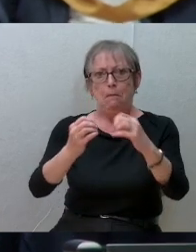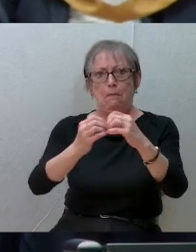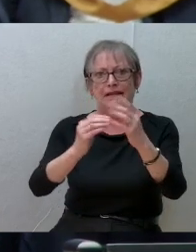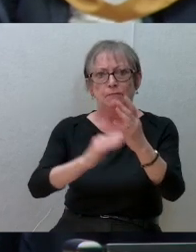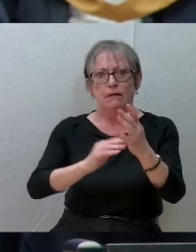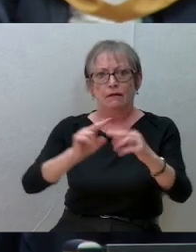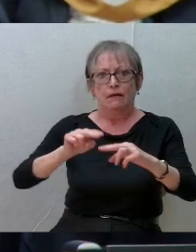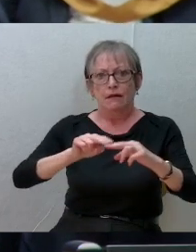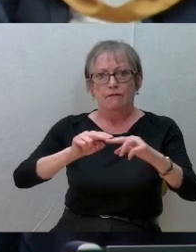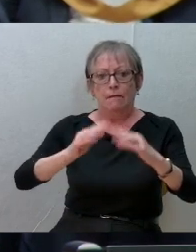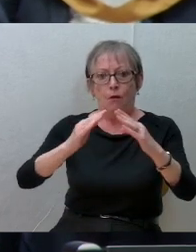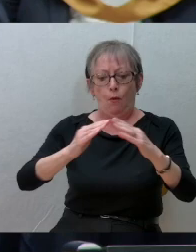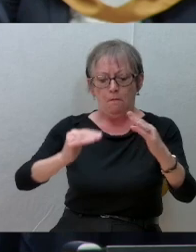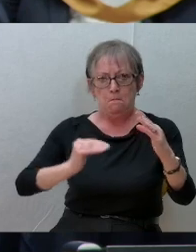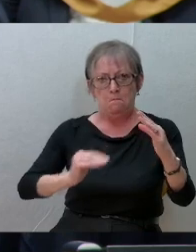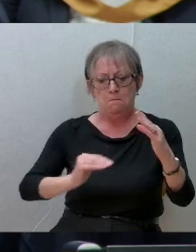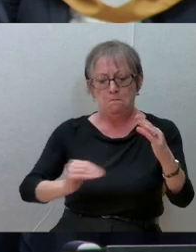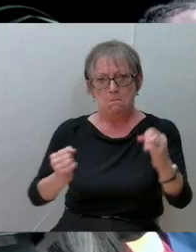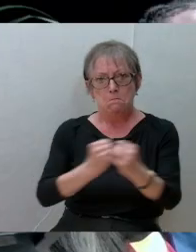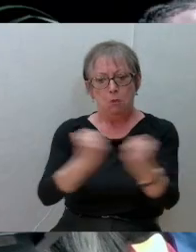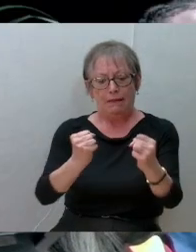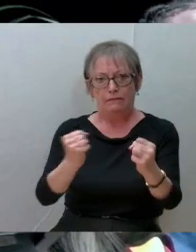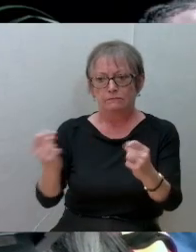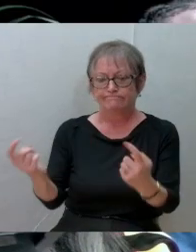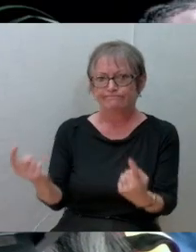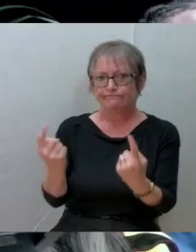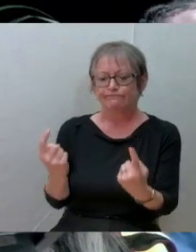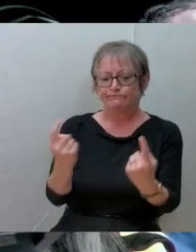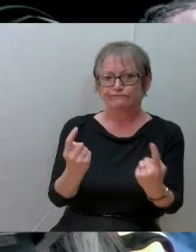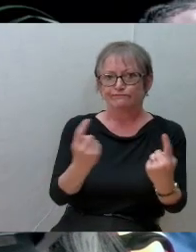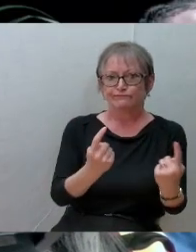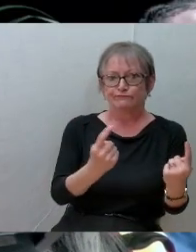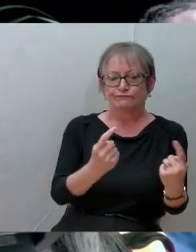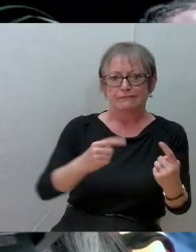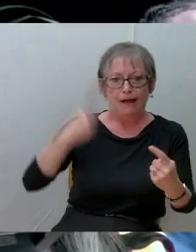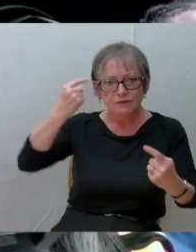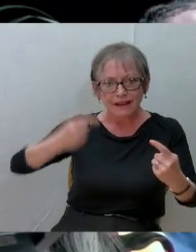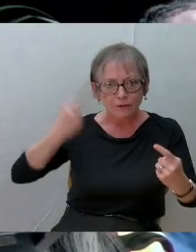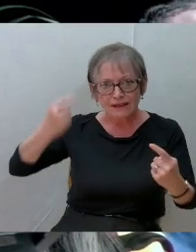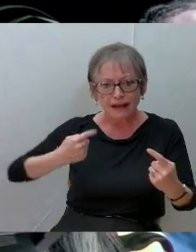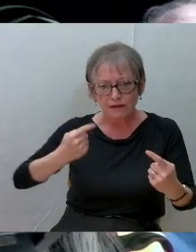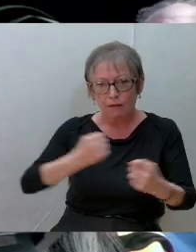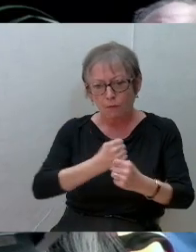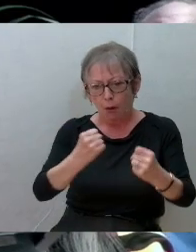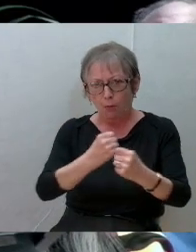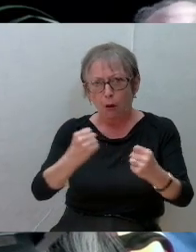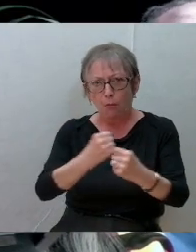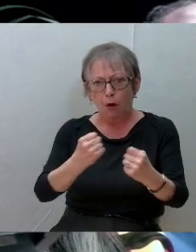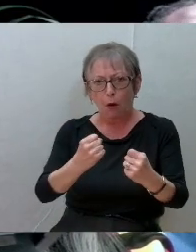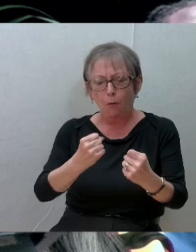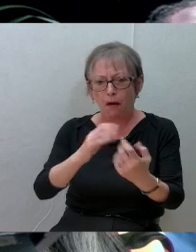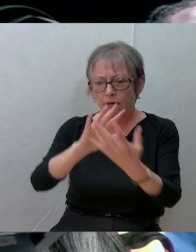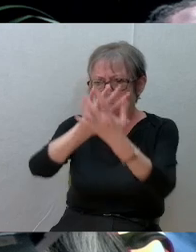home. The bombing got closer and closer and louder, and the